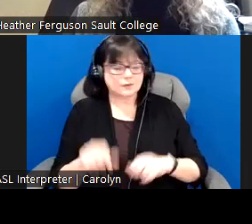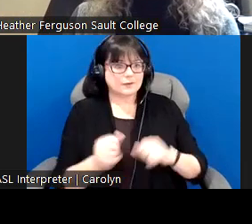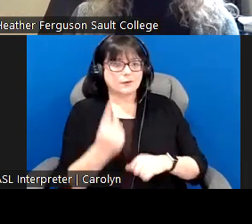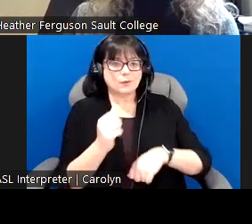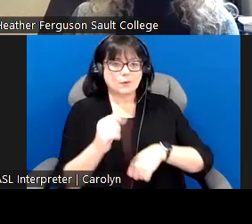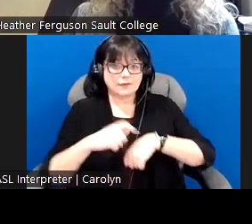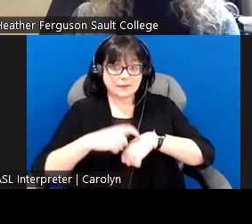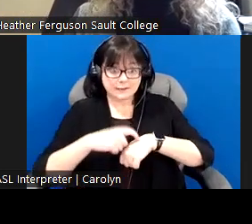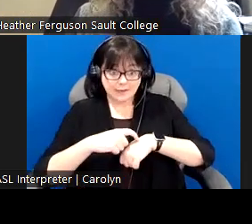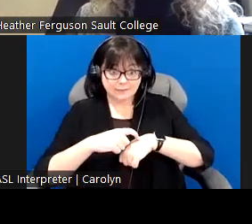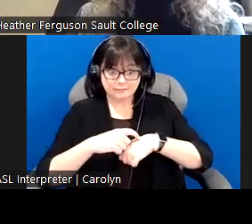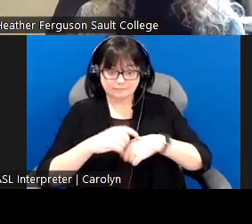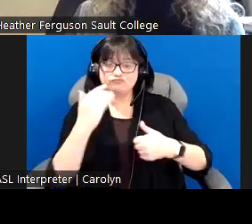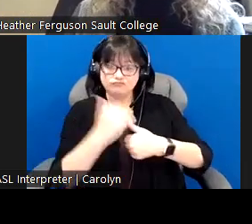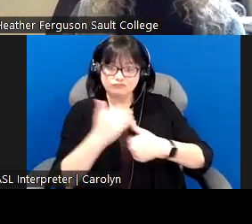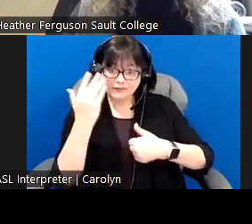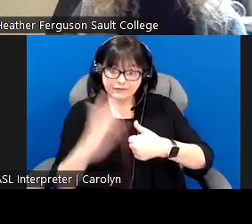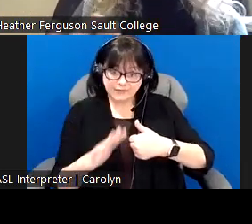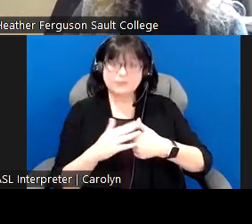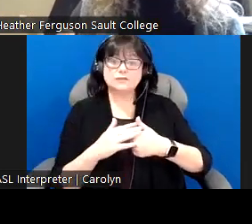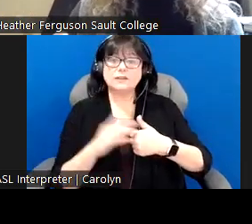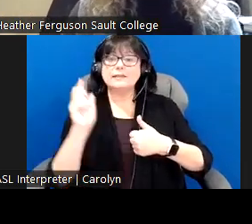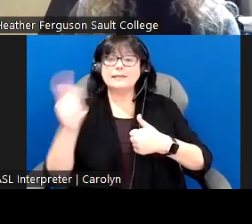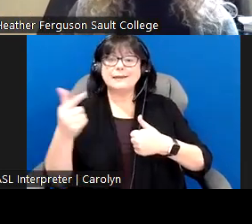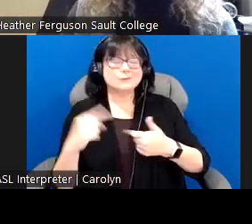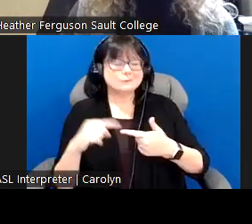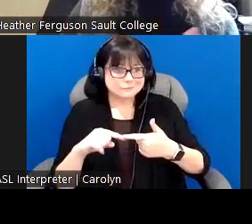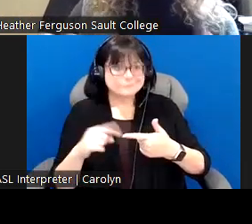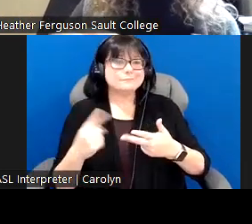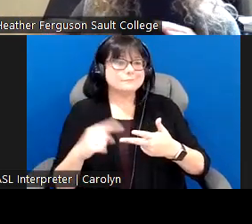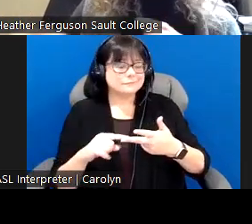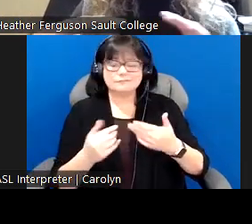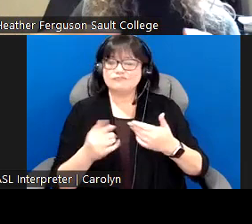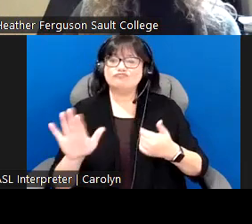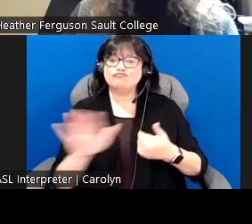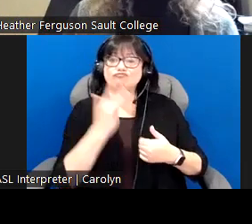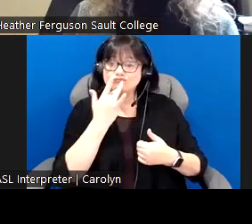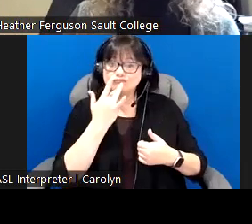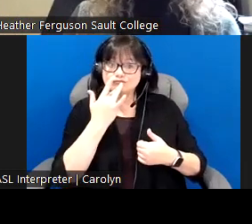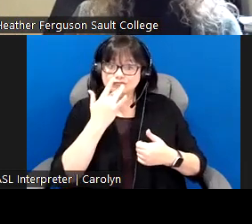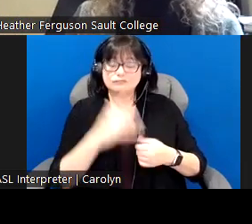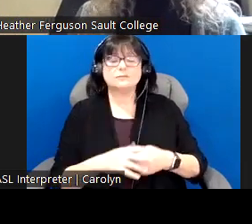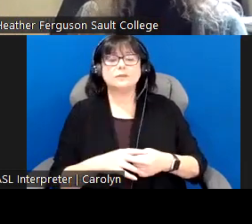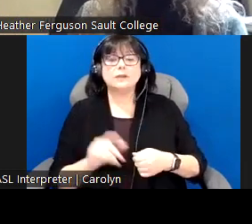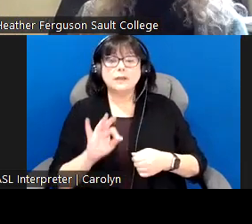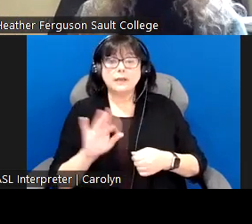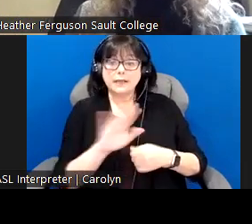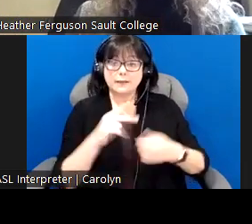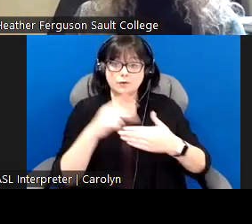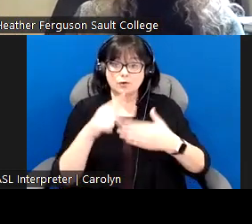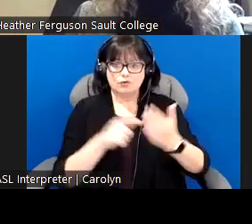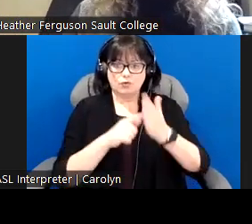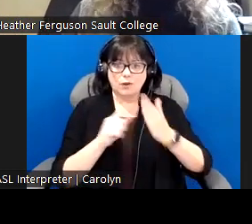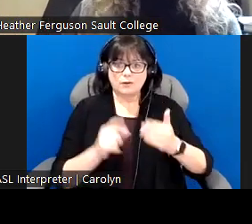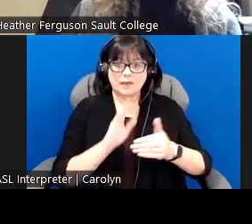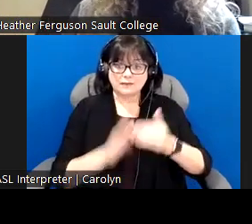time that's convenient for them. Now, if your program requires them to be completed in a certain amount of time, that's certainly up